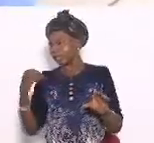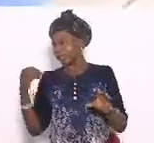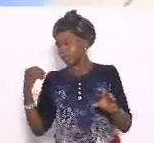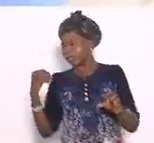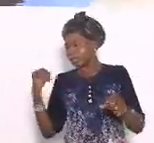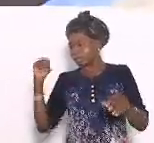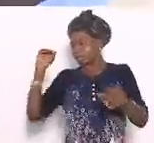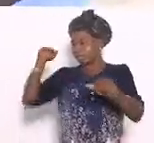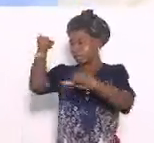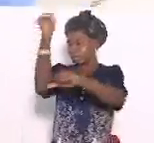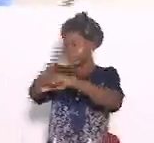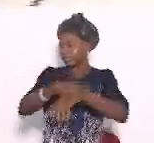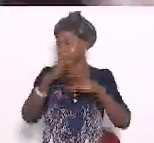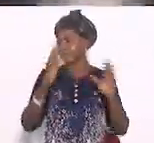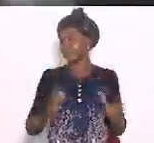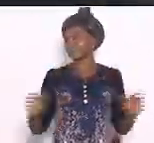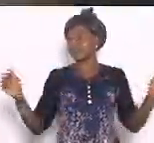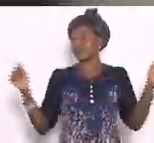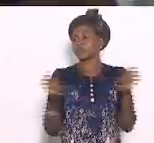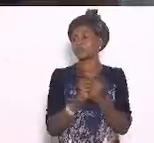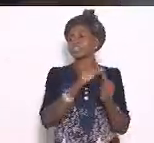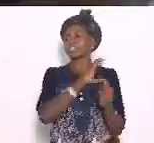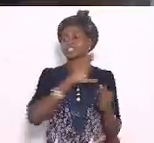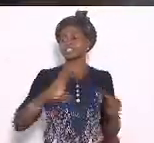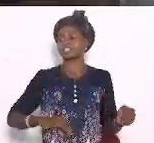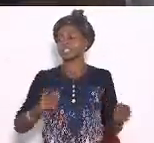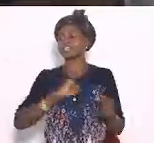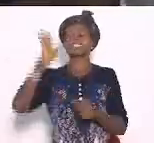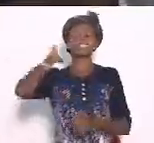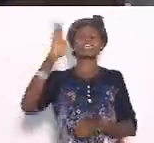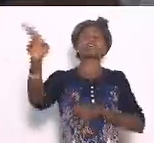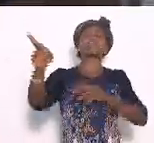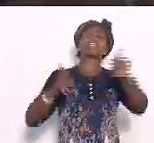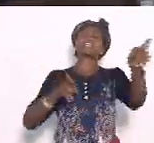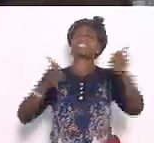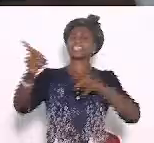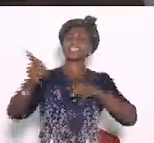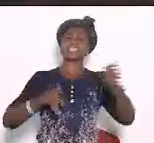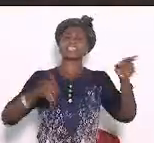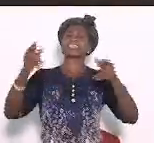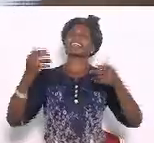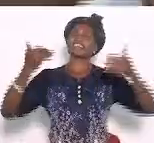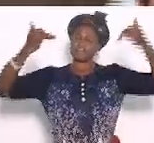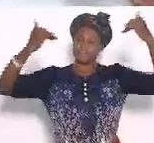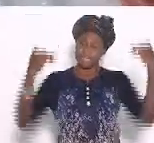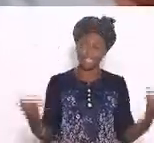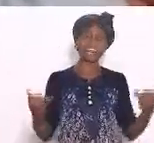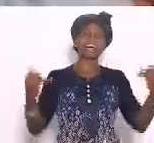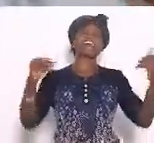overc with Christ with Christ